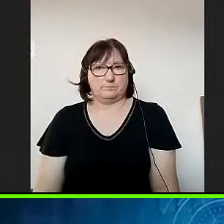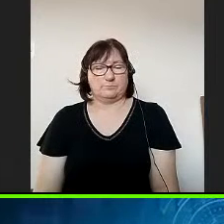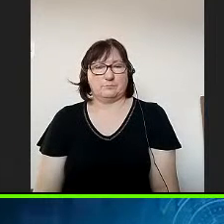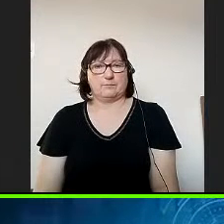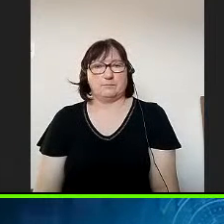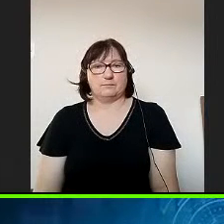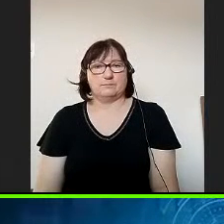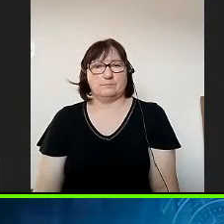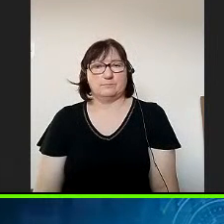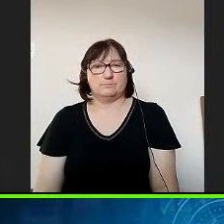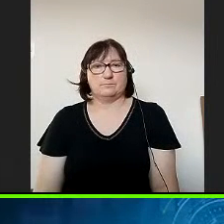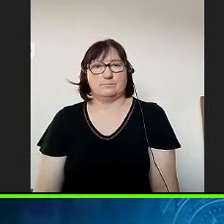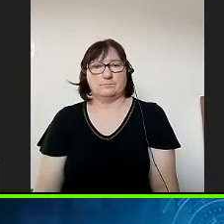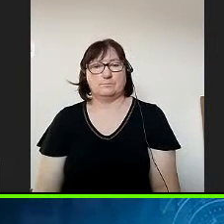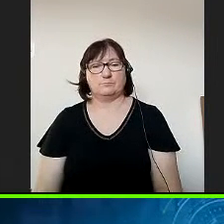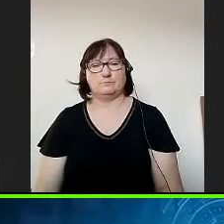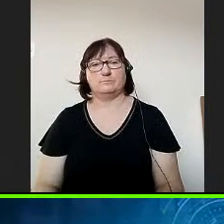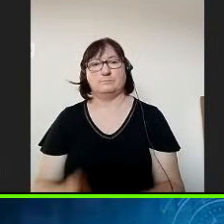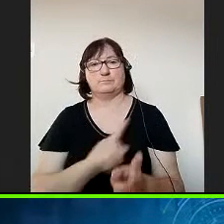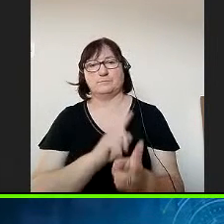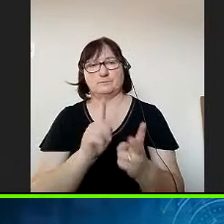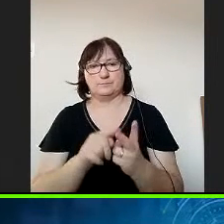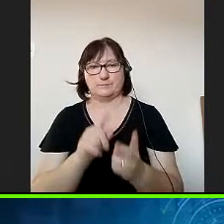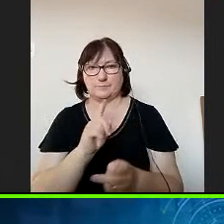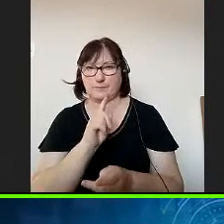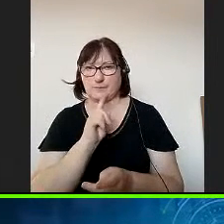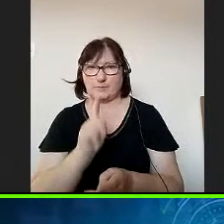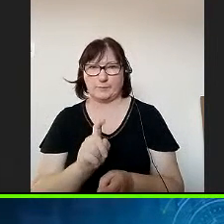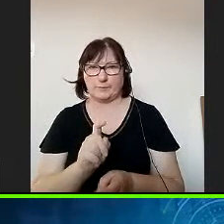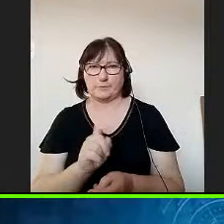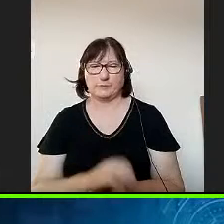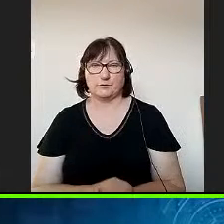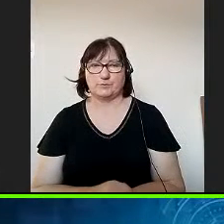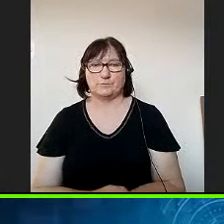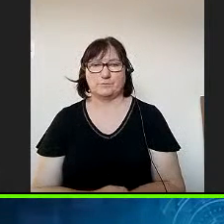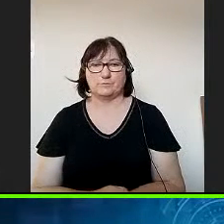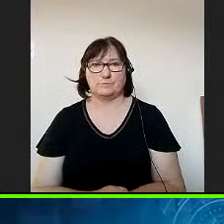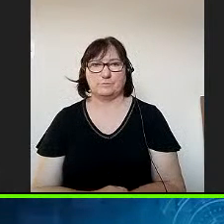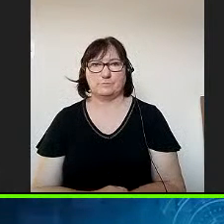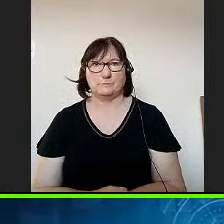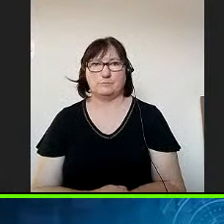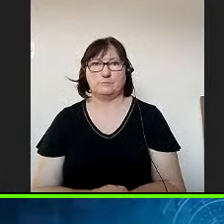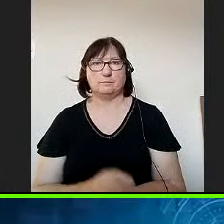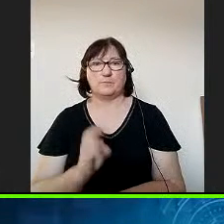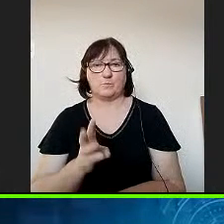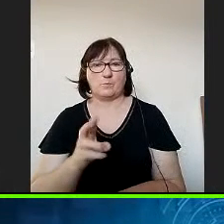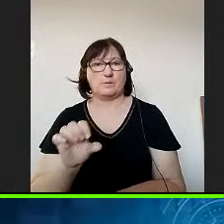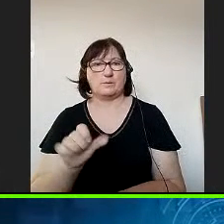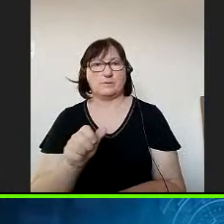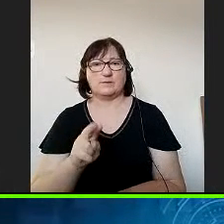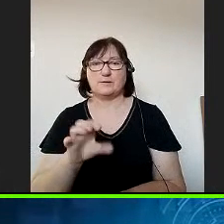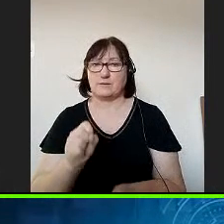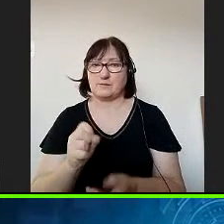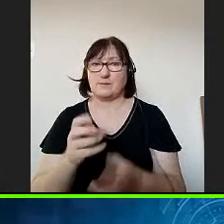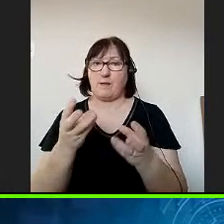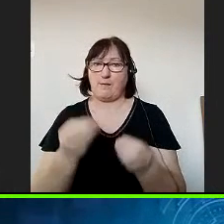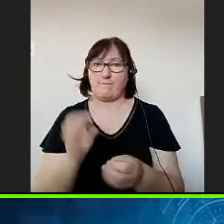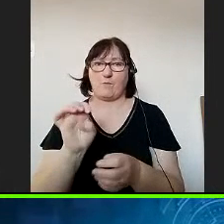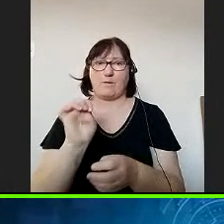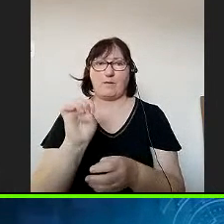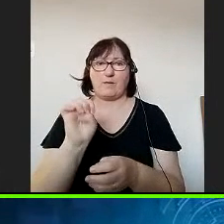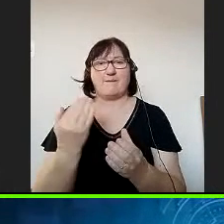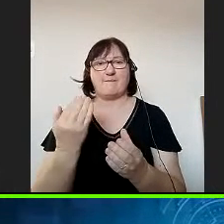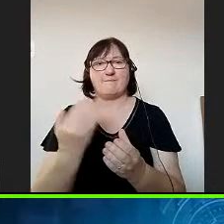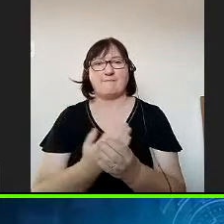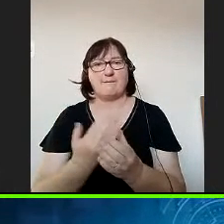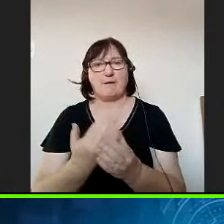next question is, Selewani, will SARS have a section in e-filing under the customs section to